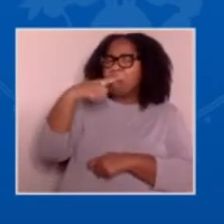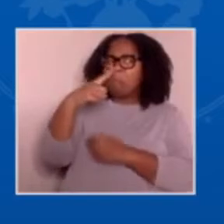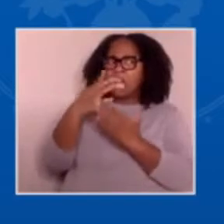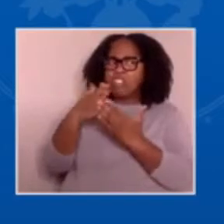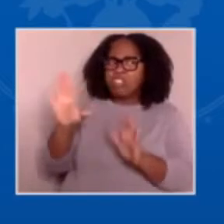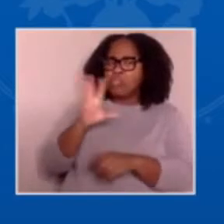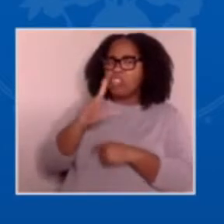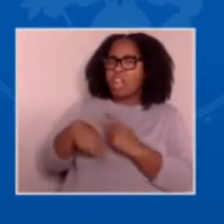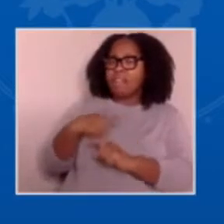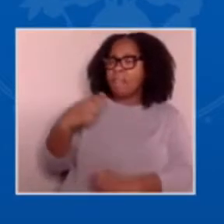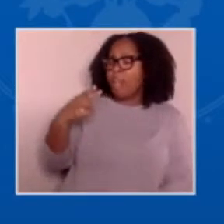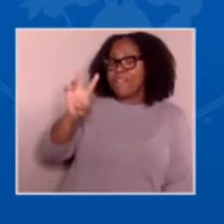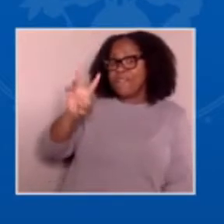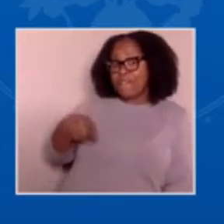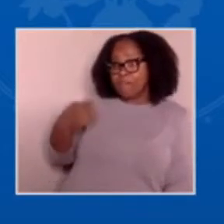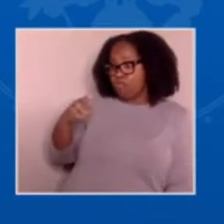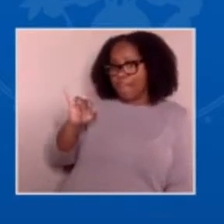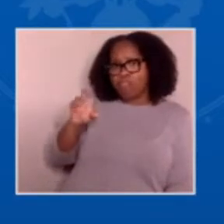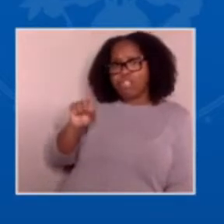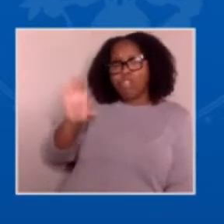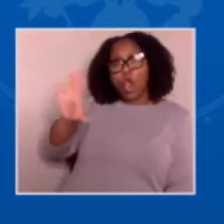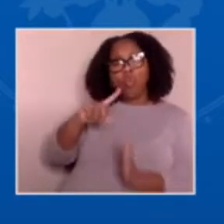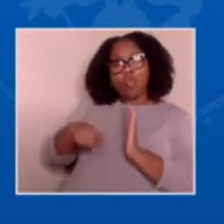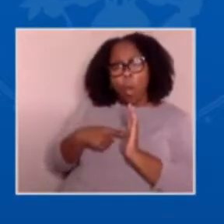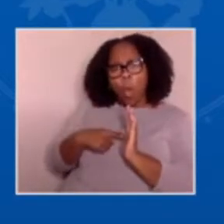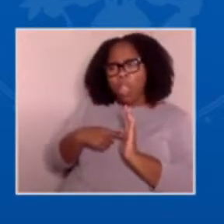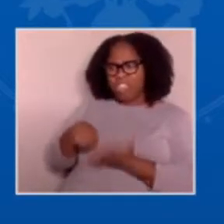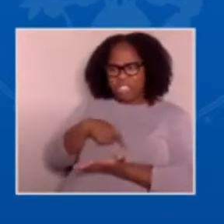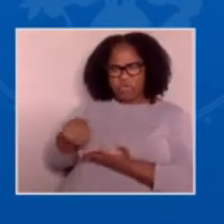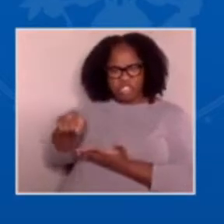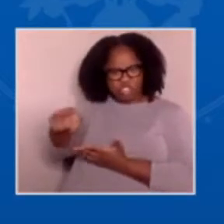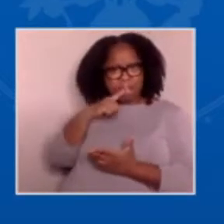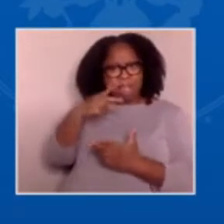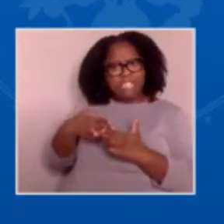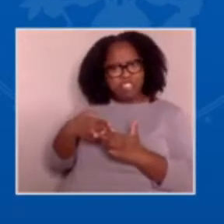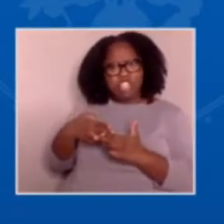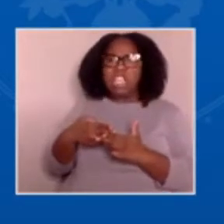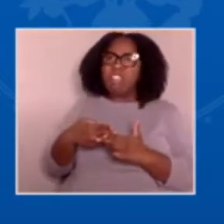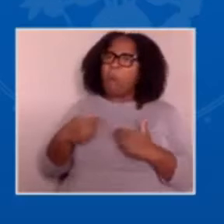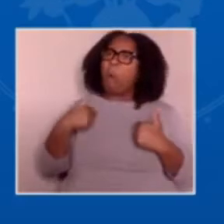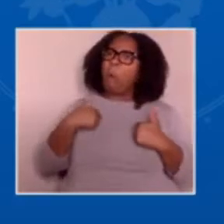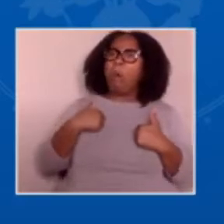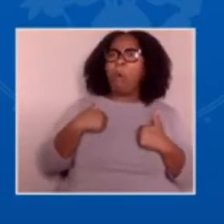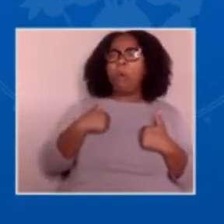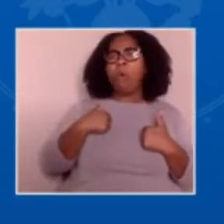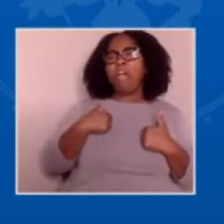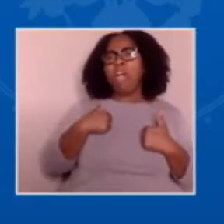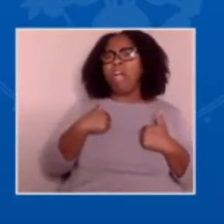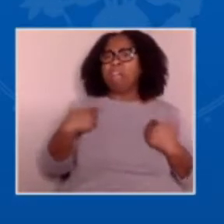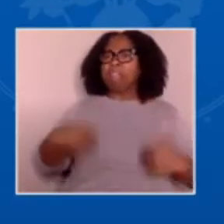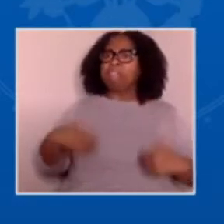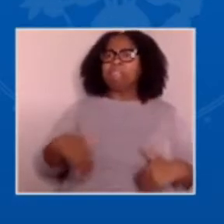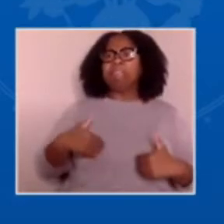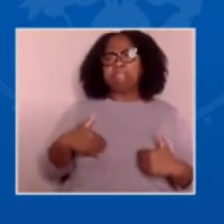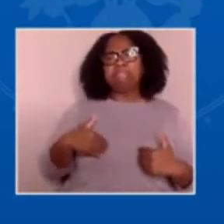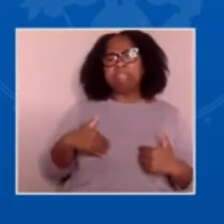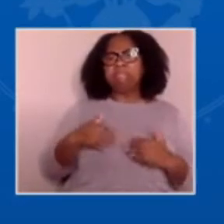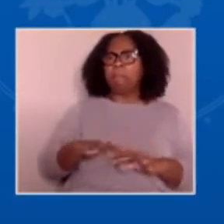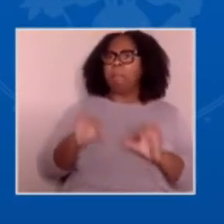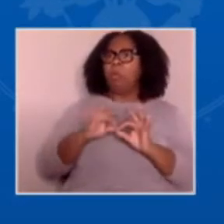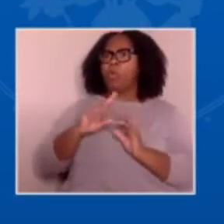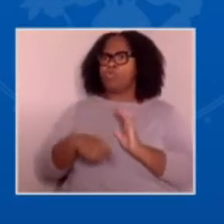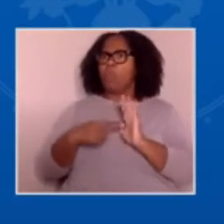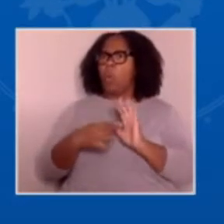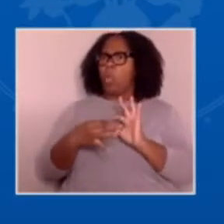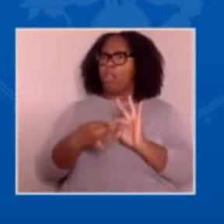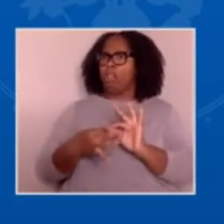vice president elect Harris's role she mentioned to reporters this week that that she's had a very um uh tight role important role in